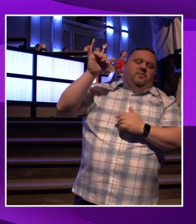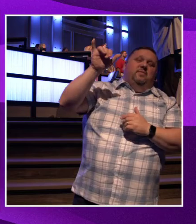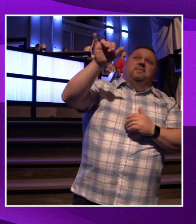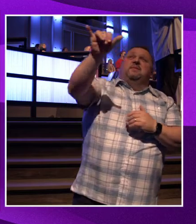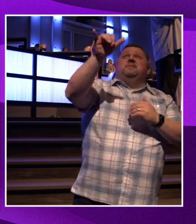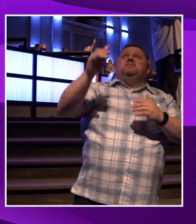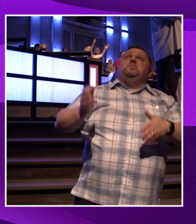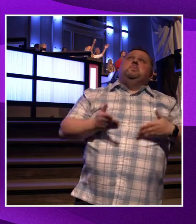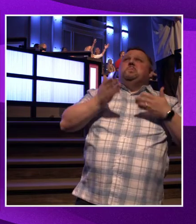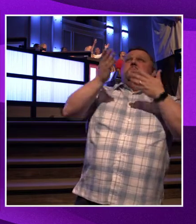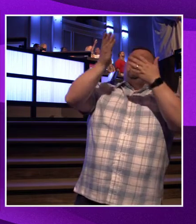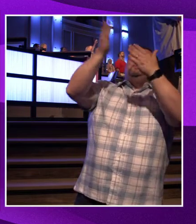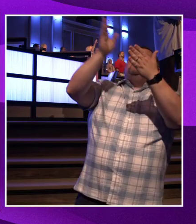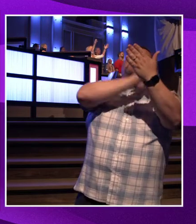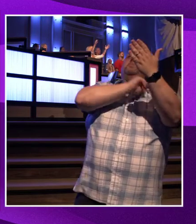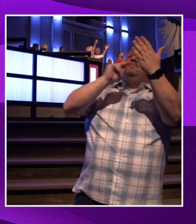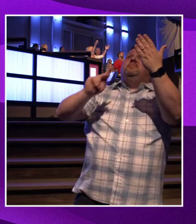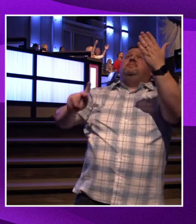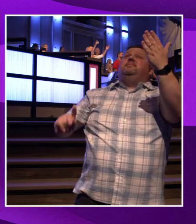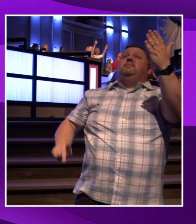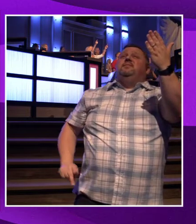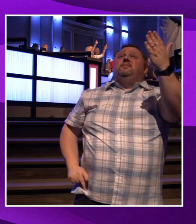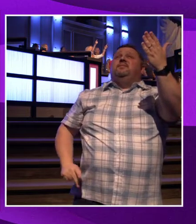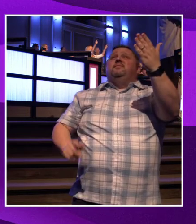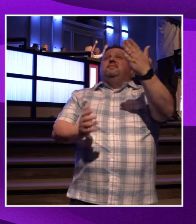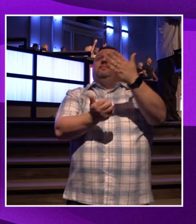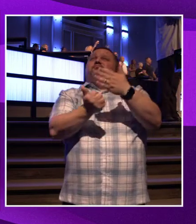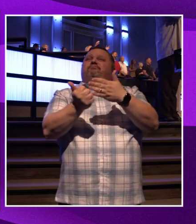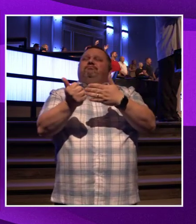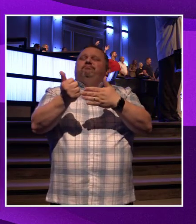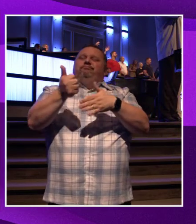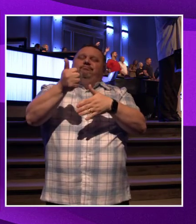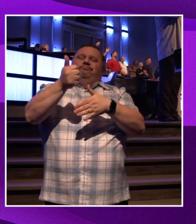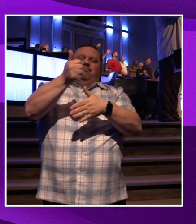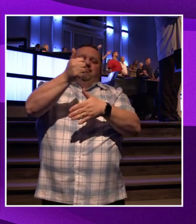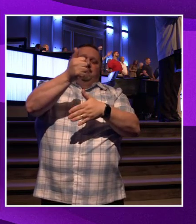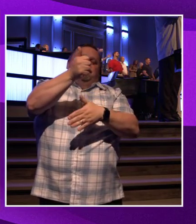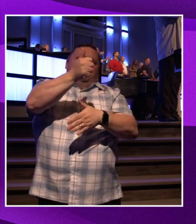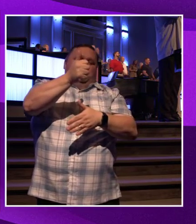praise forever to the King of